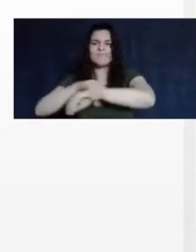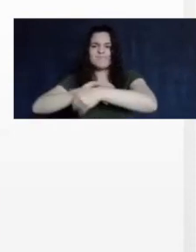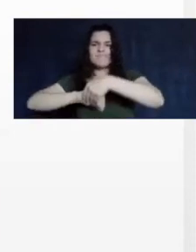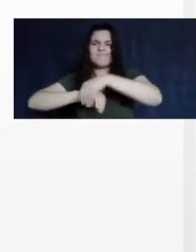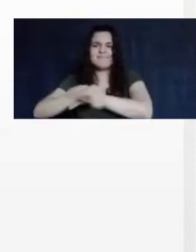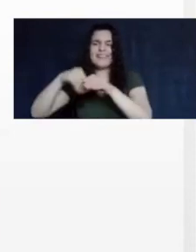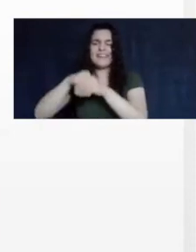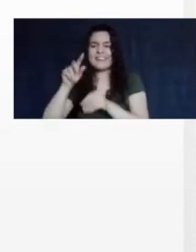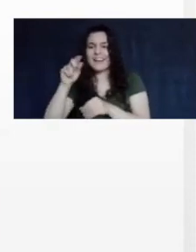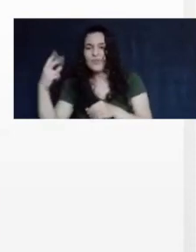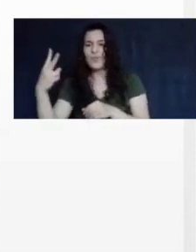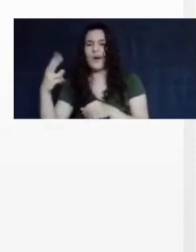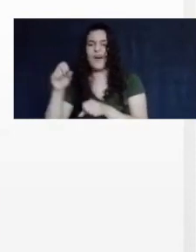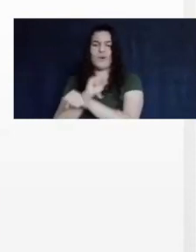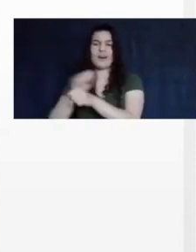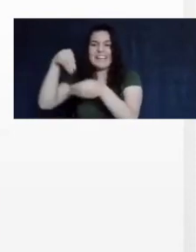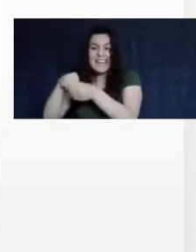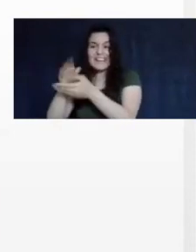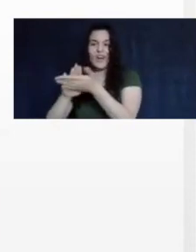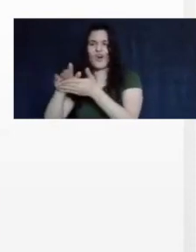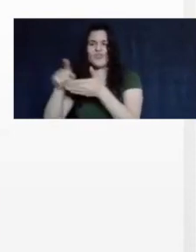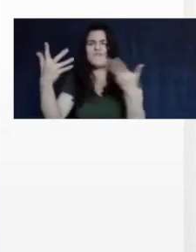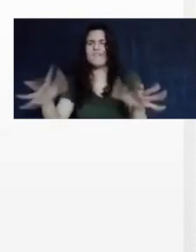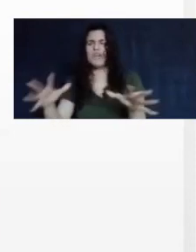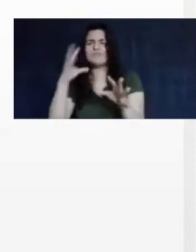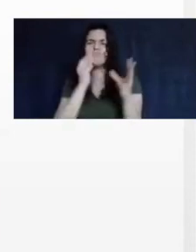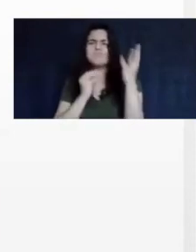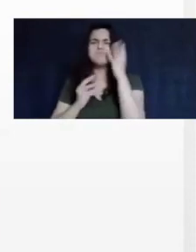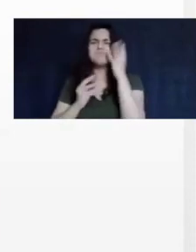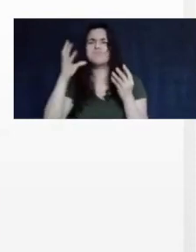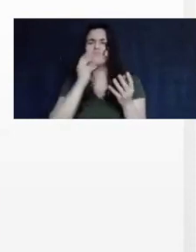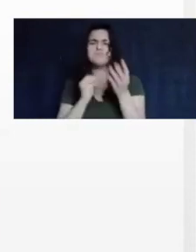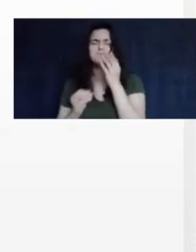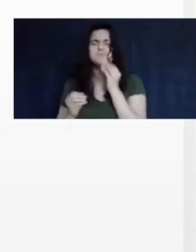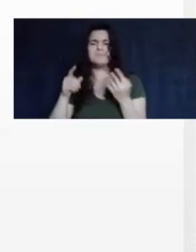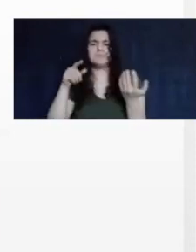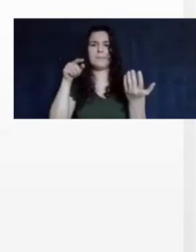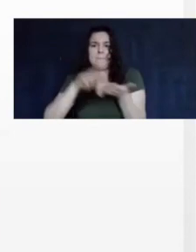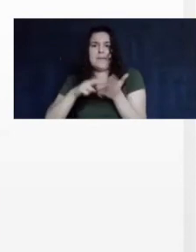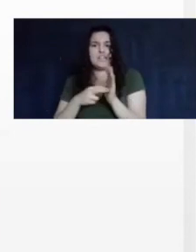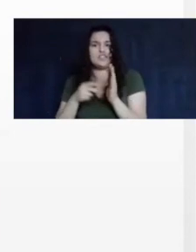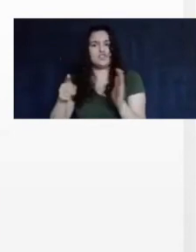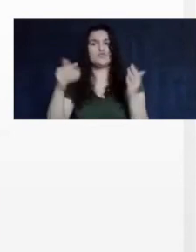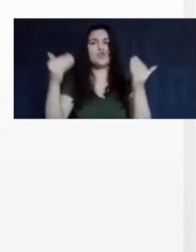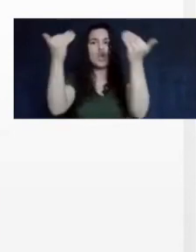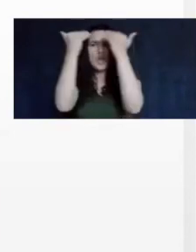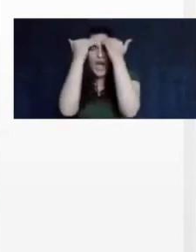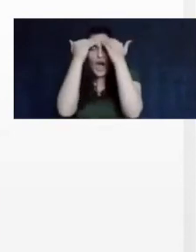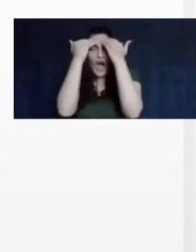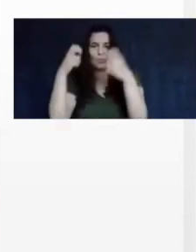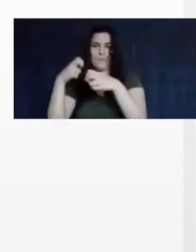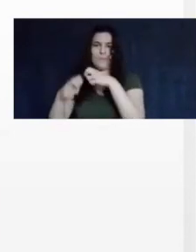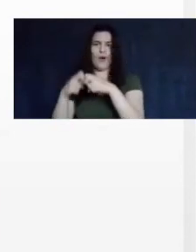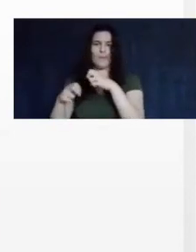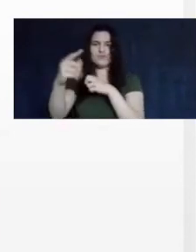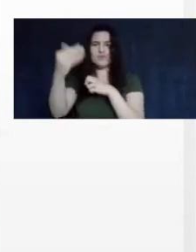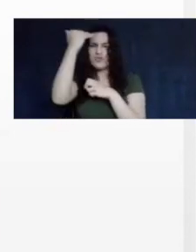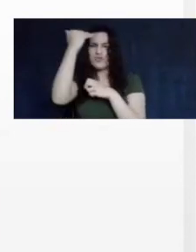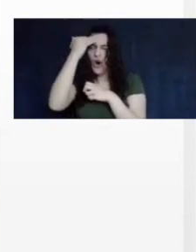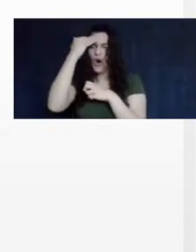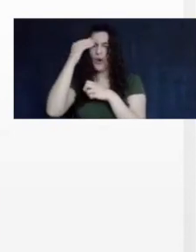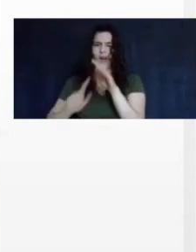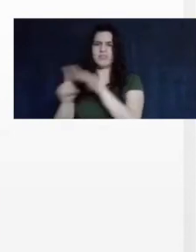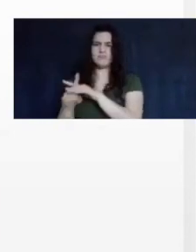ed, working in these positions that I mentioned earlier, you have concerns, problems, and issues. So